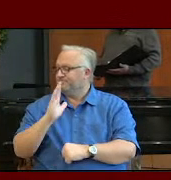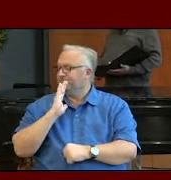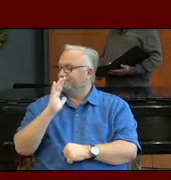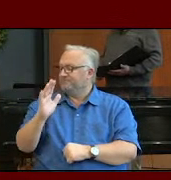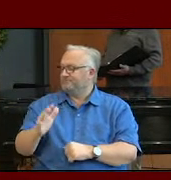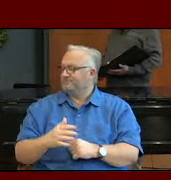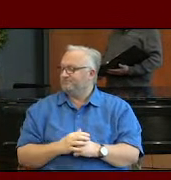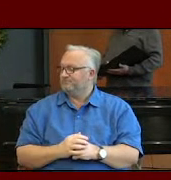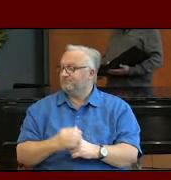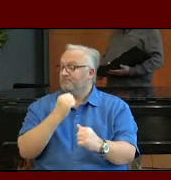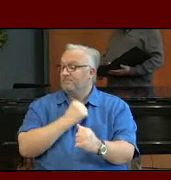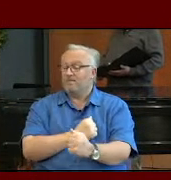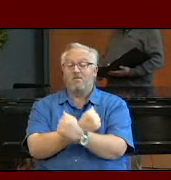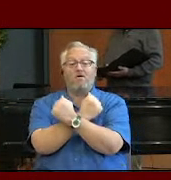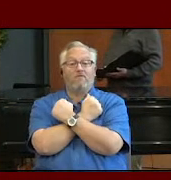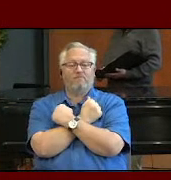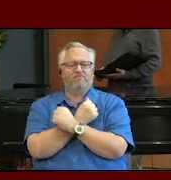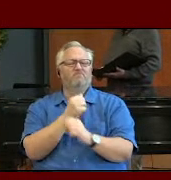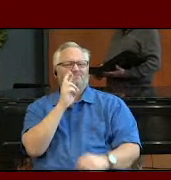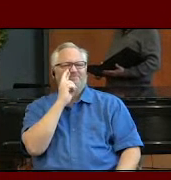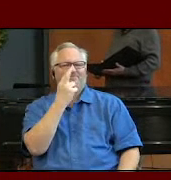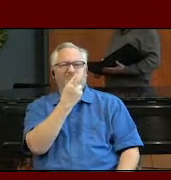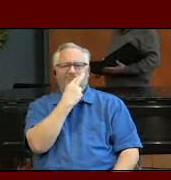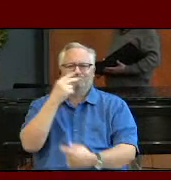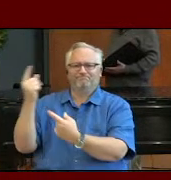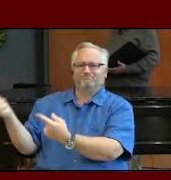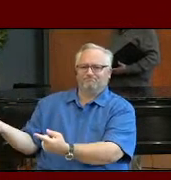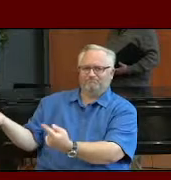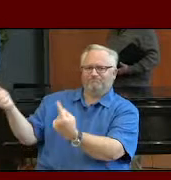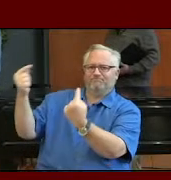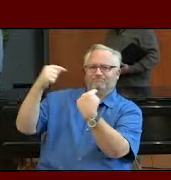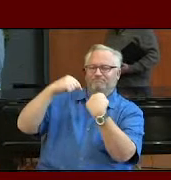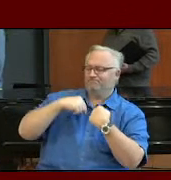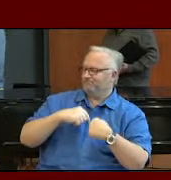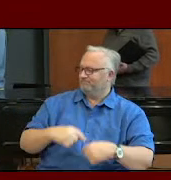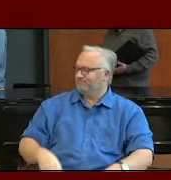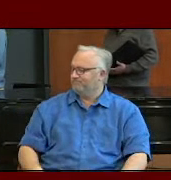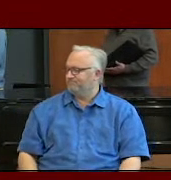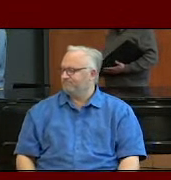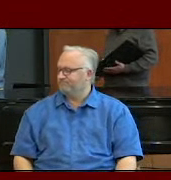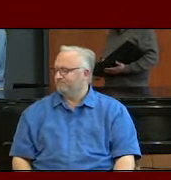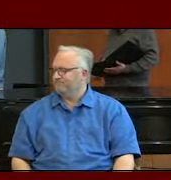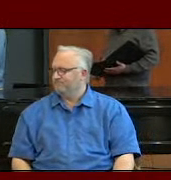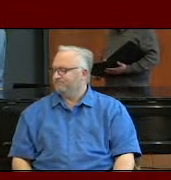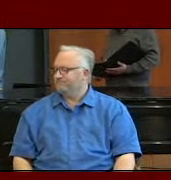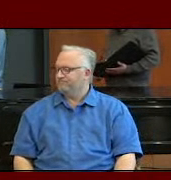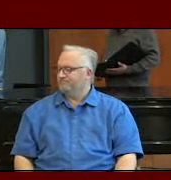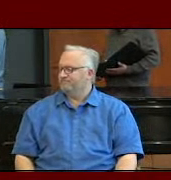Love the roses on the way.